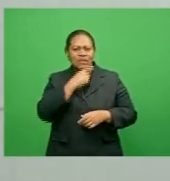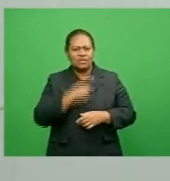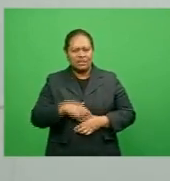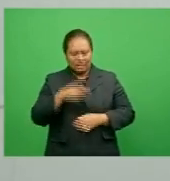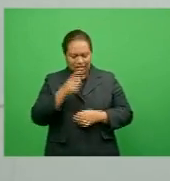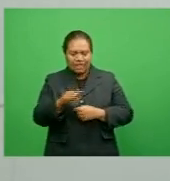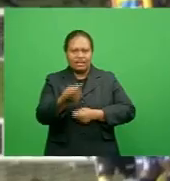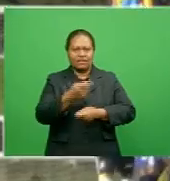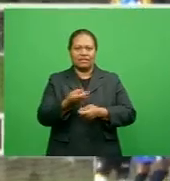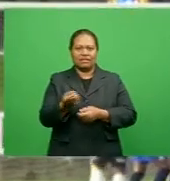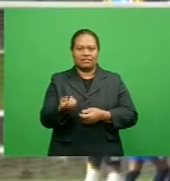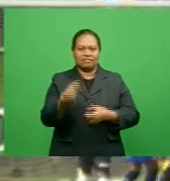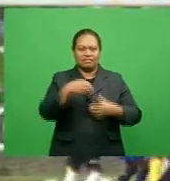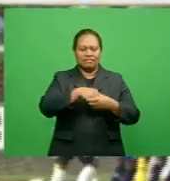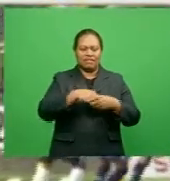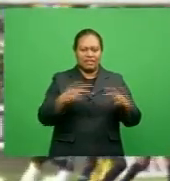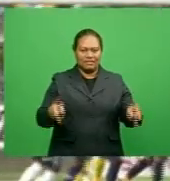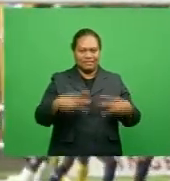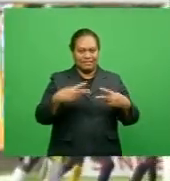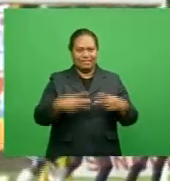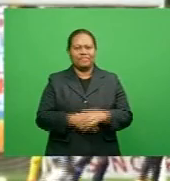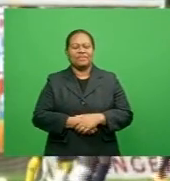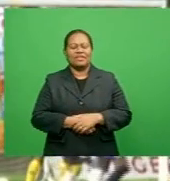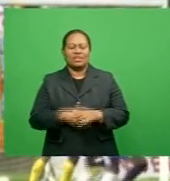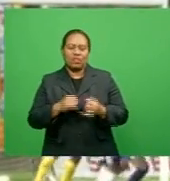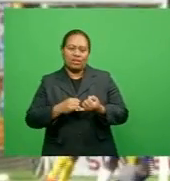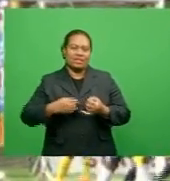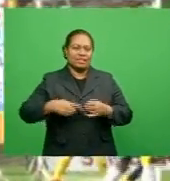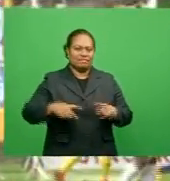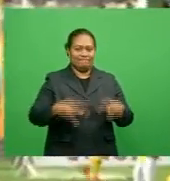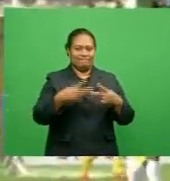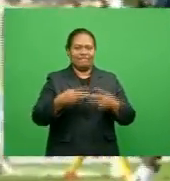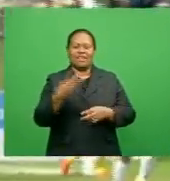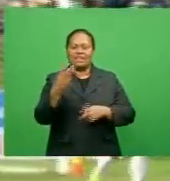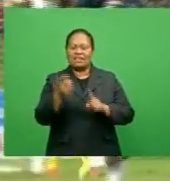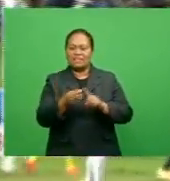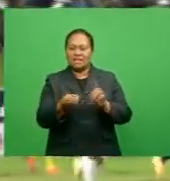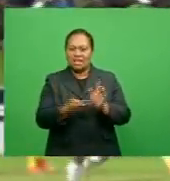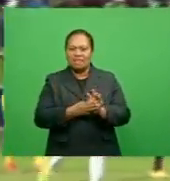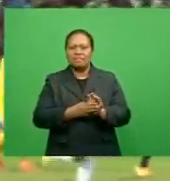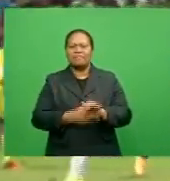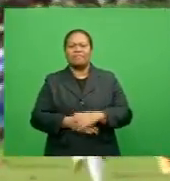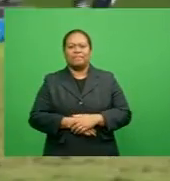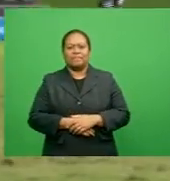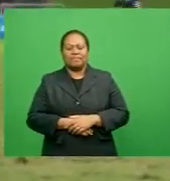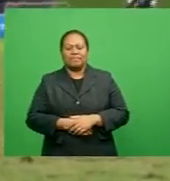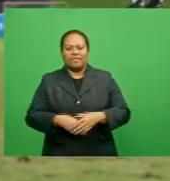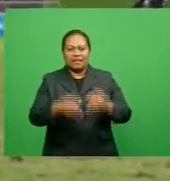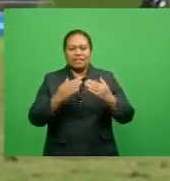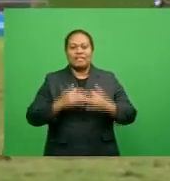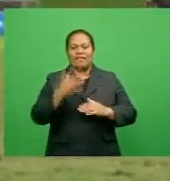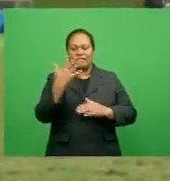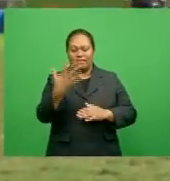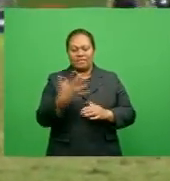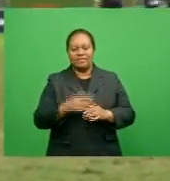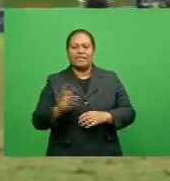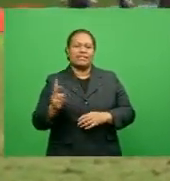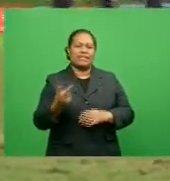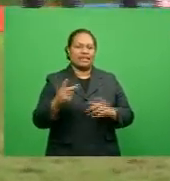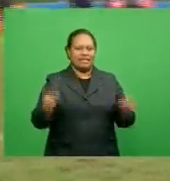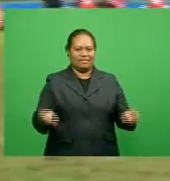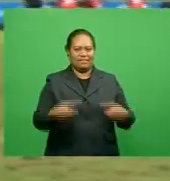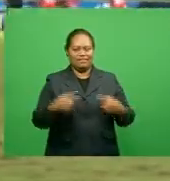So we've been tested enough. The premier semi-final will kick off at 3 p.m. followed by the second at 5 p.m. Aquila